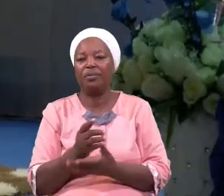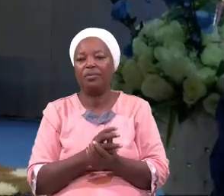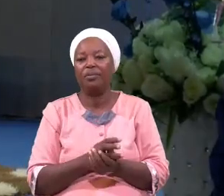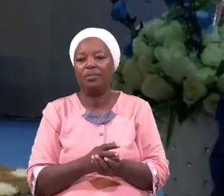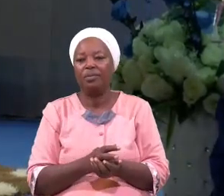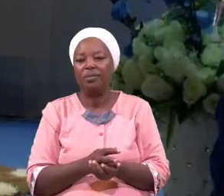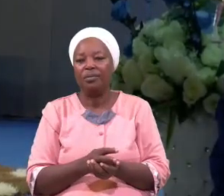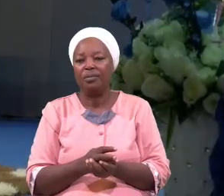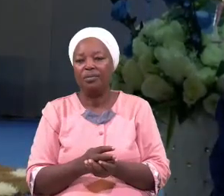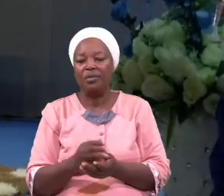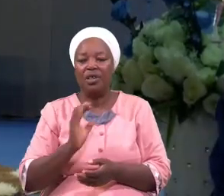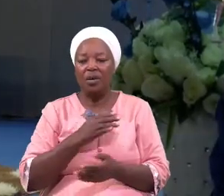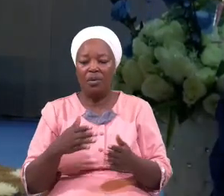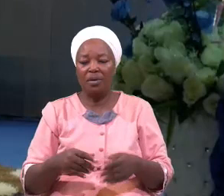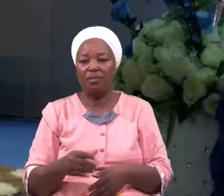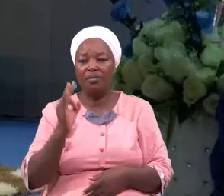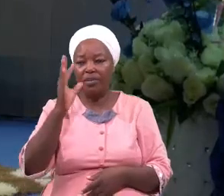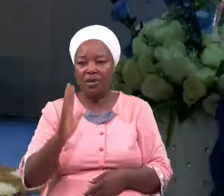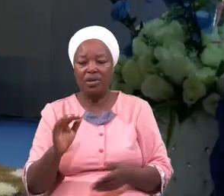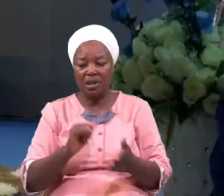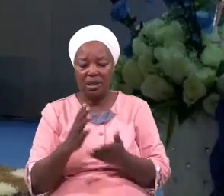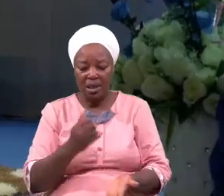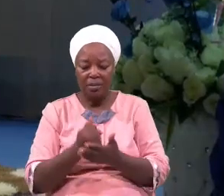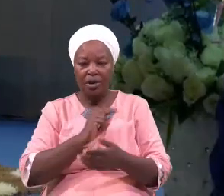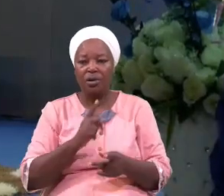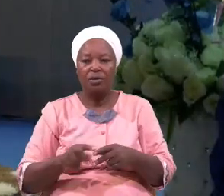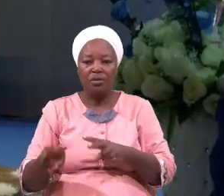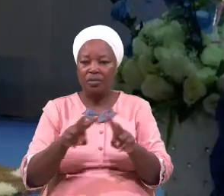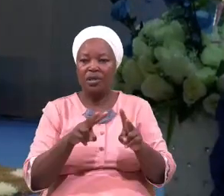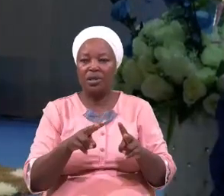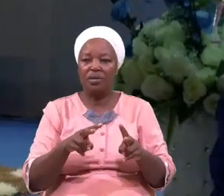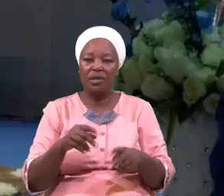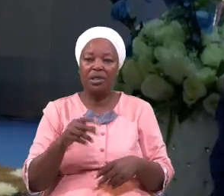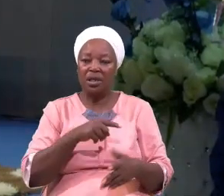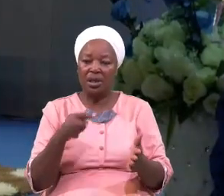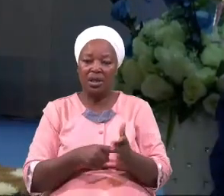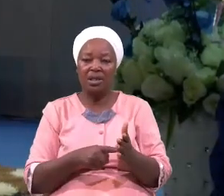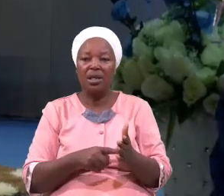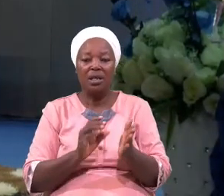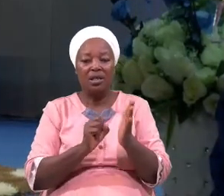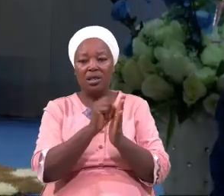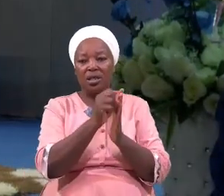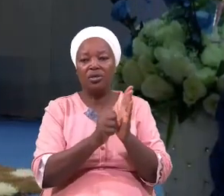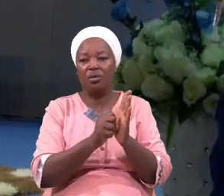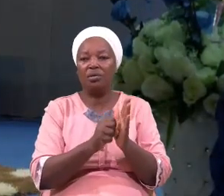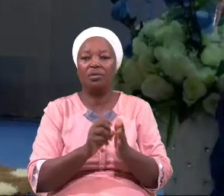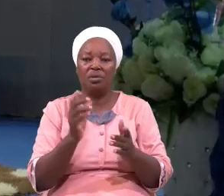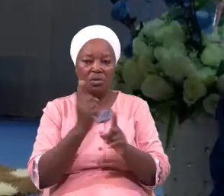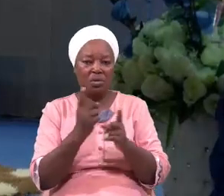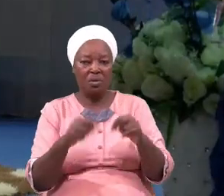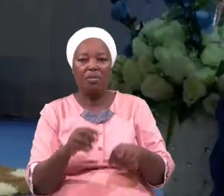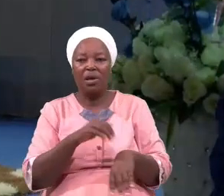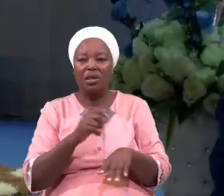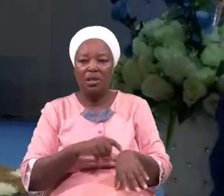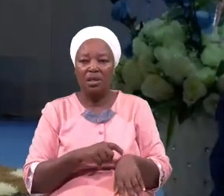A coordinating overseer, moderating overseer tonight is coming to lead us at this time. When this one